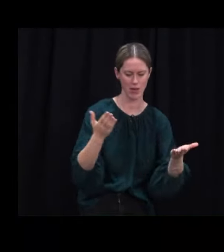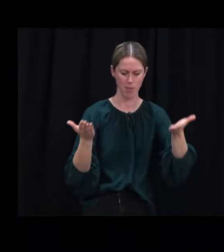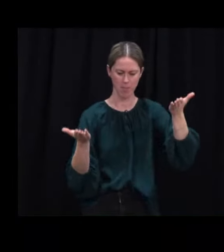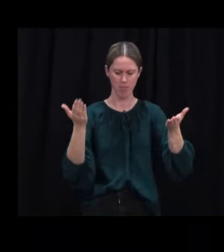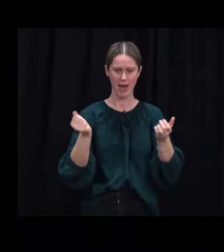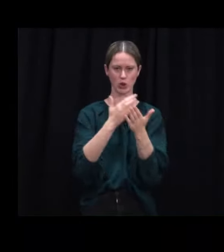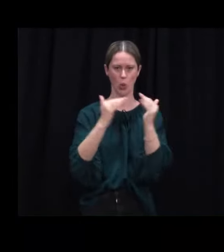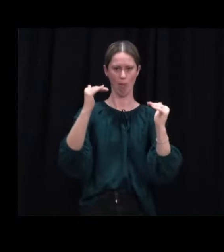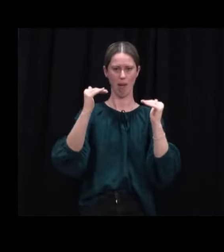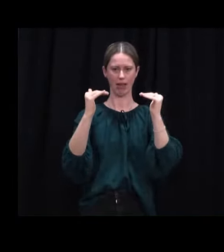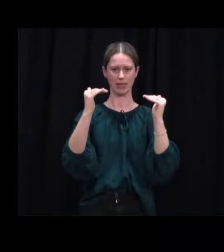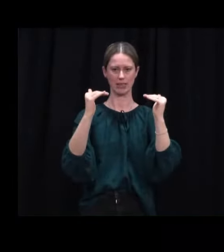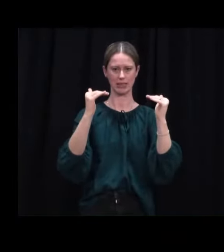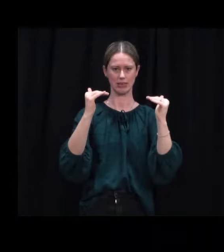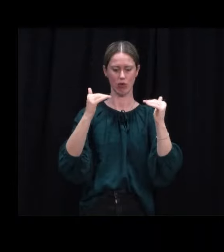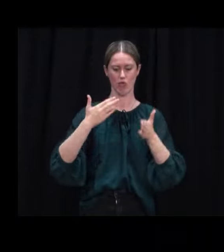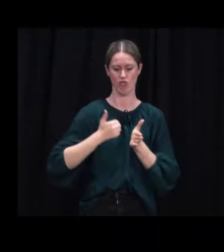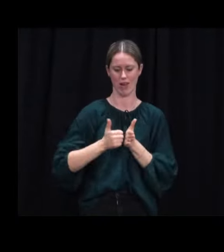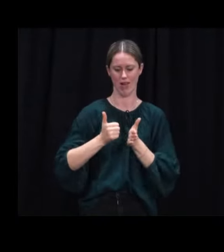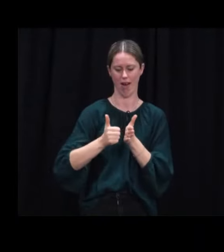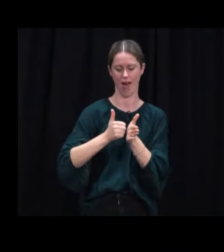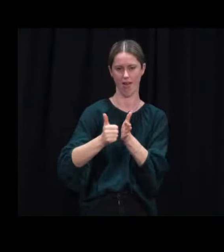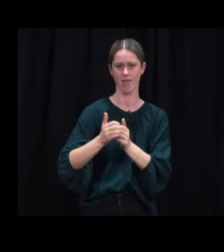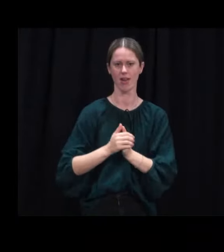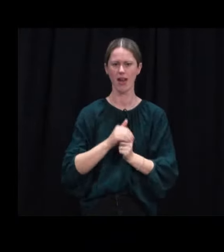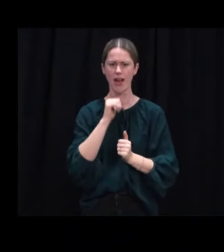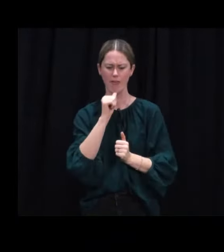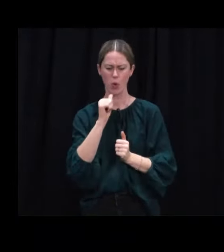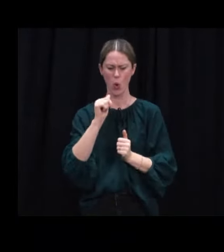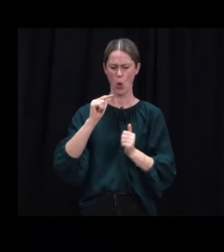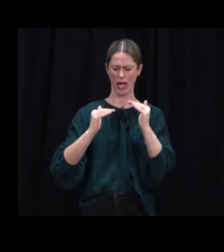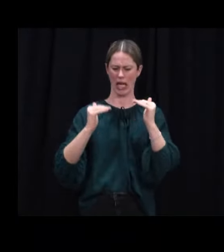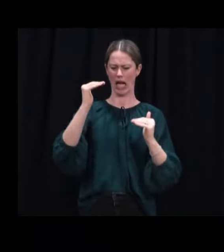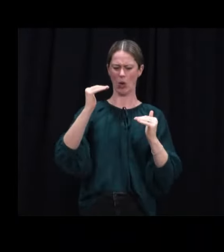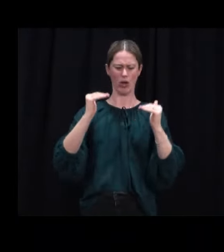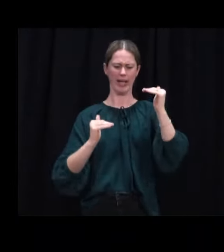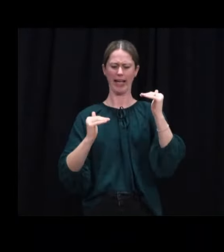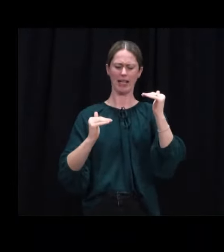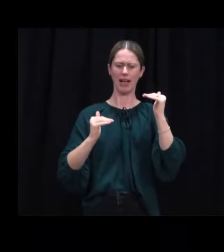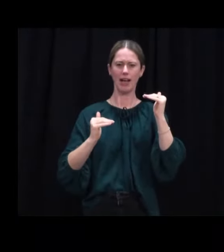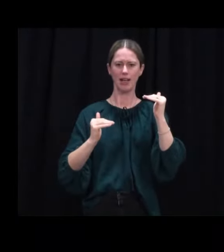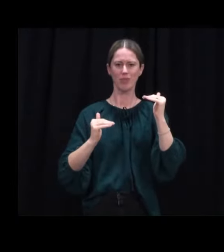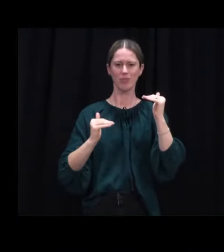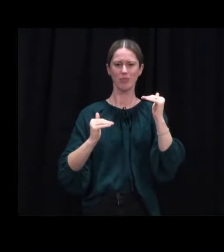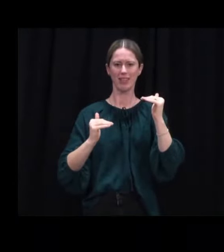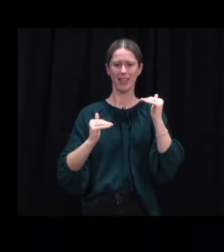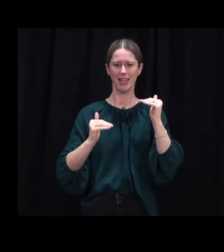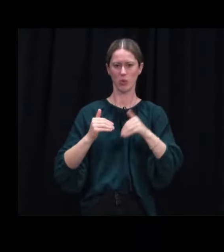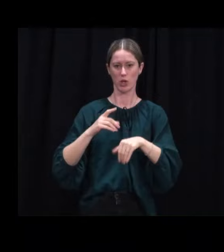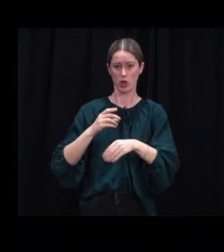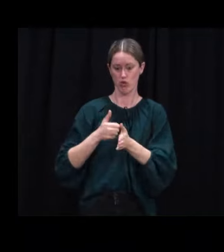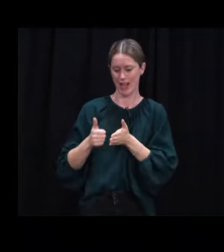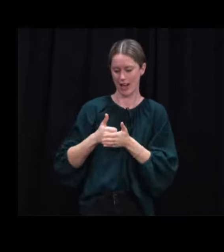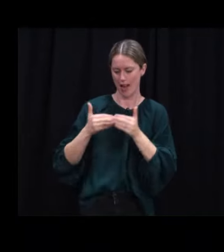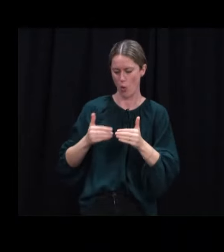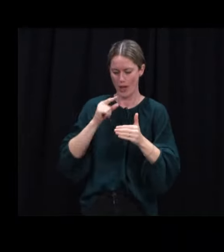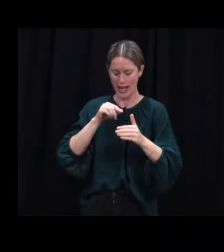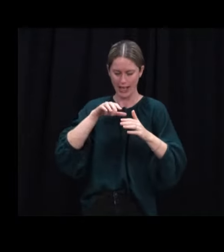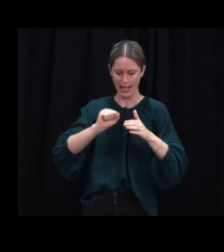the end of the day. Then, if there is a problem found out where the numbers don't reconcile, it's a much smaller group of people who we